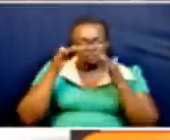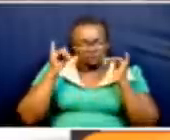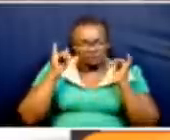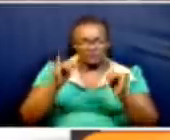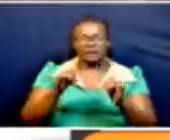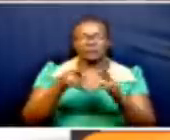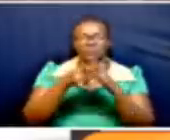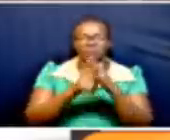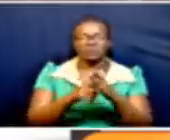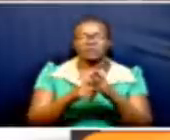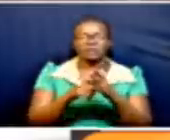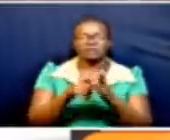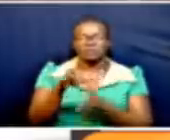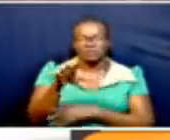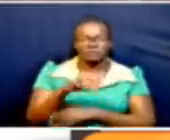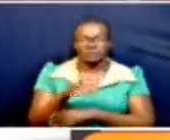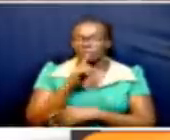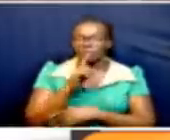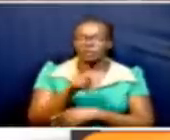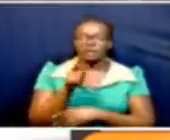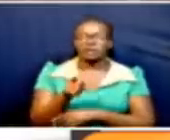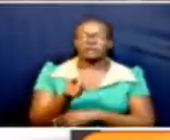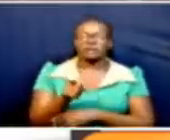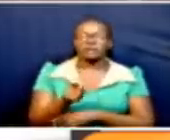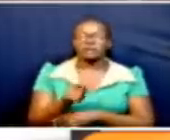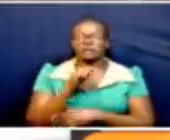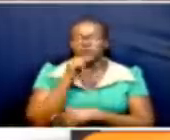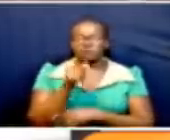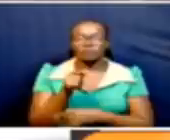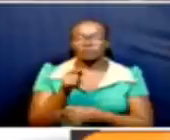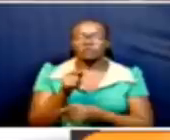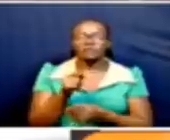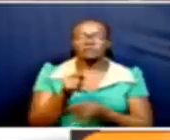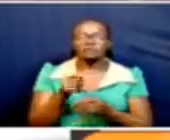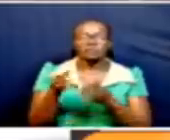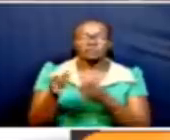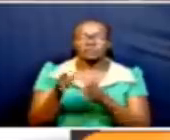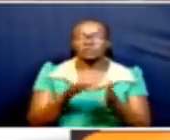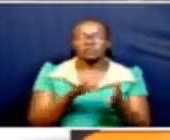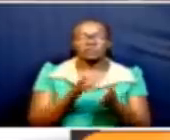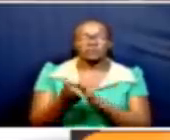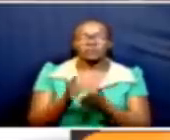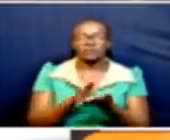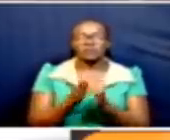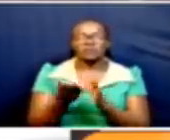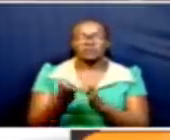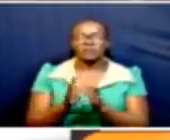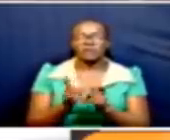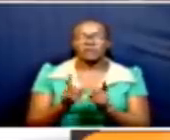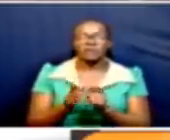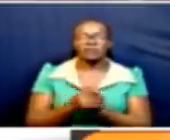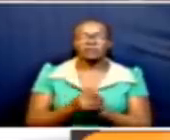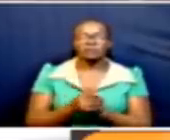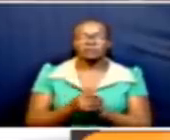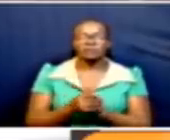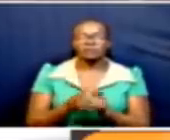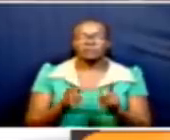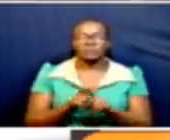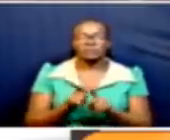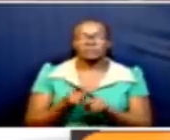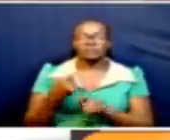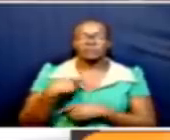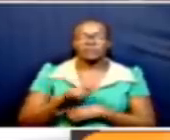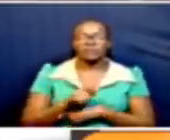about, is there hope for the future, guys? You guys are the future, after all. Your constituents elected you because you are the